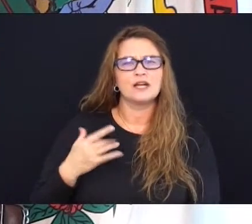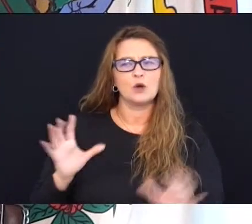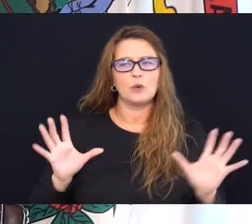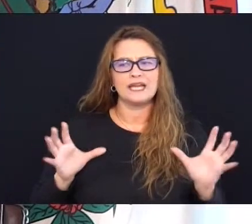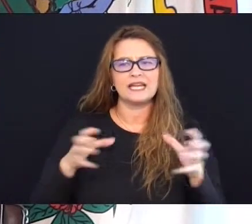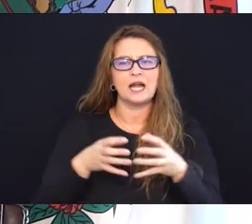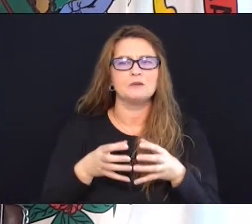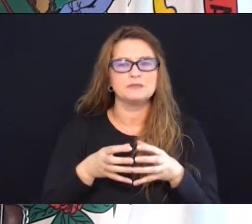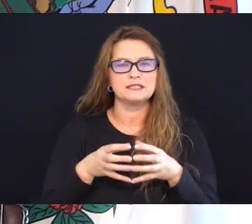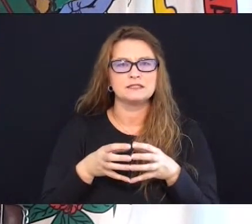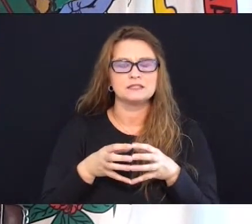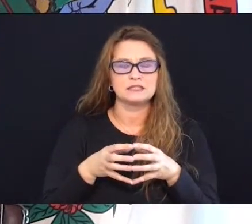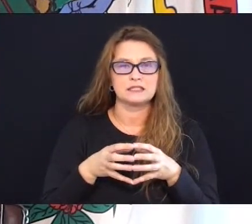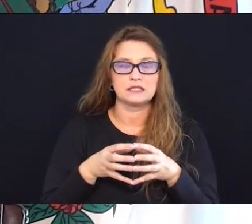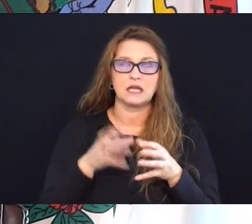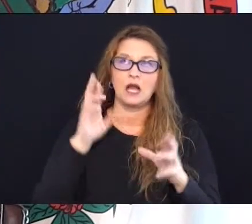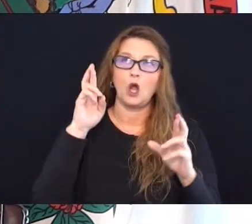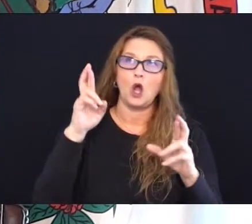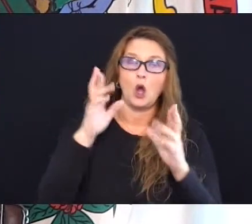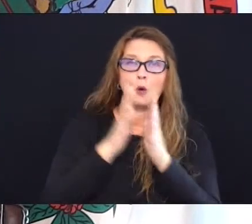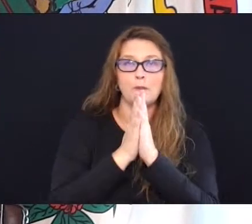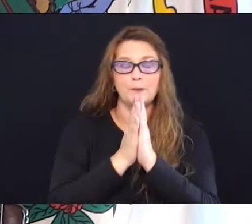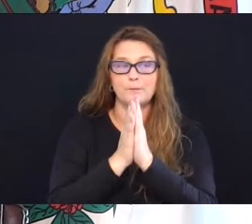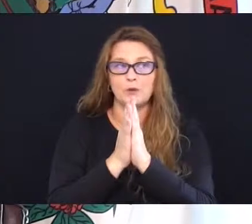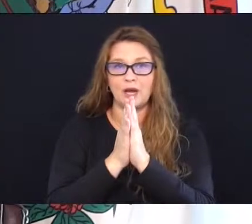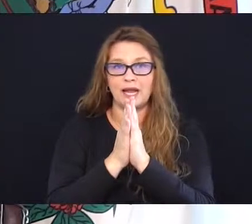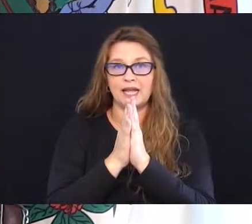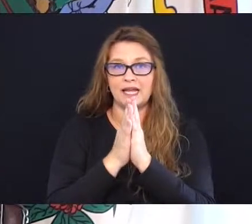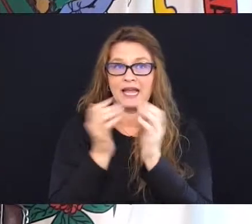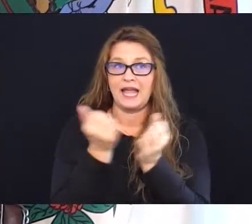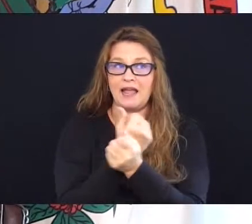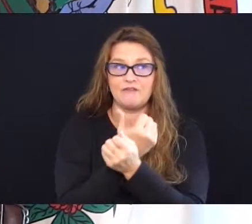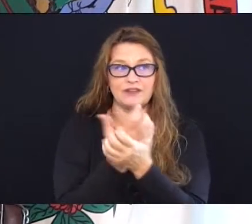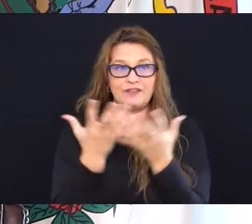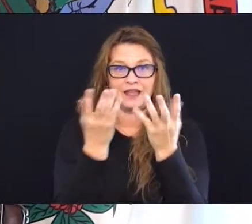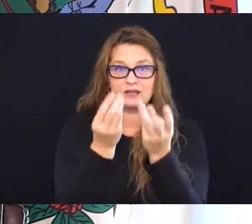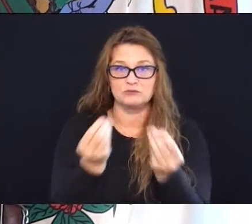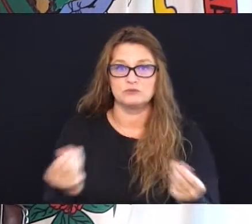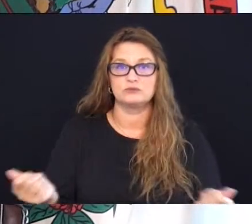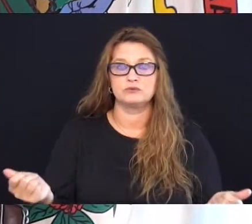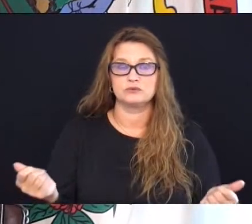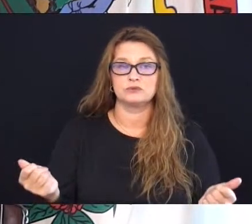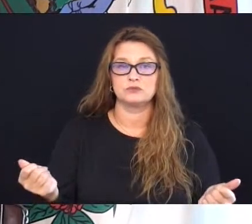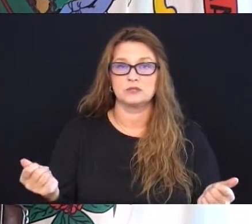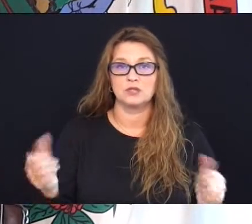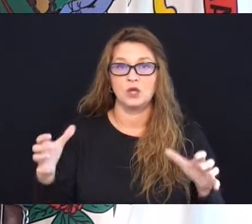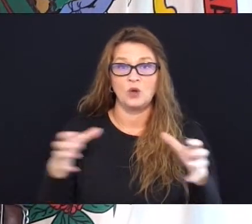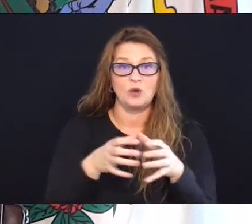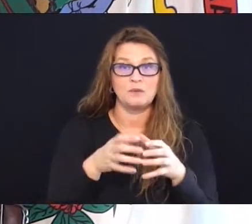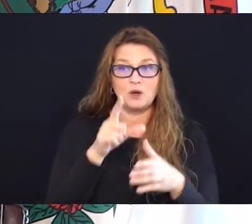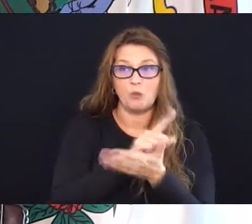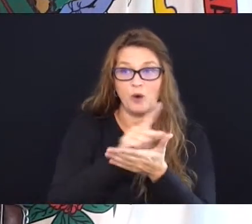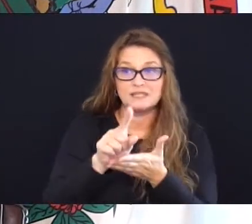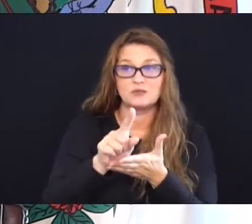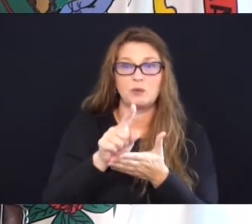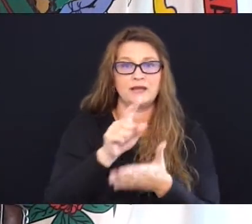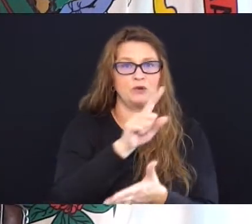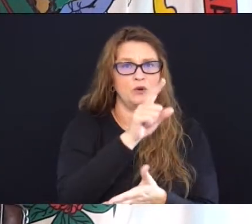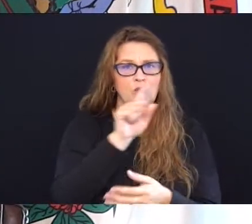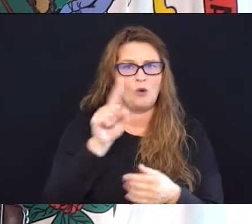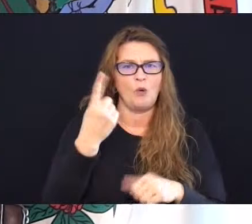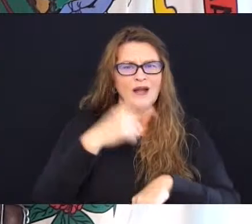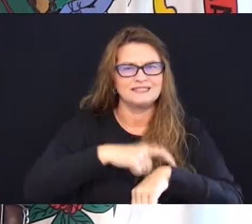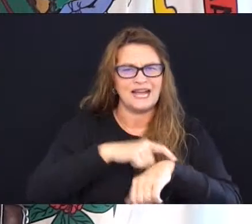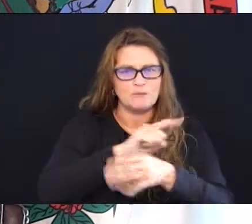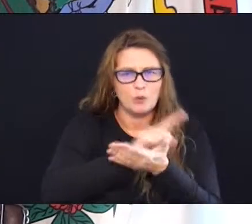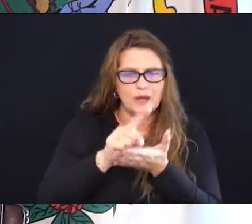together. Let's hope and pray that this moves on, and we'll come together, once a week or once every 2 weeks or something